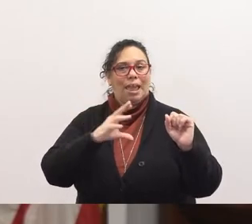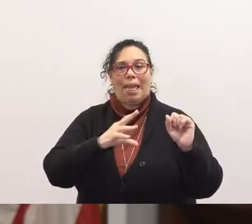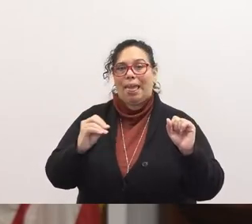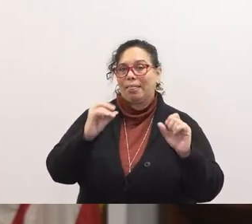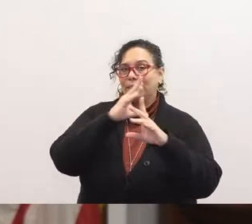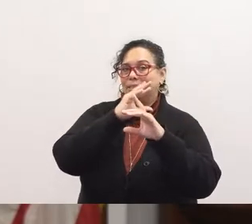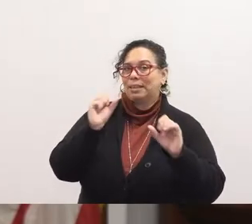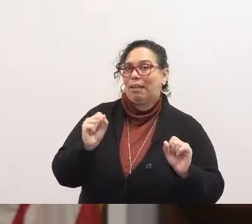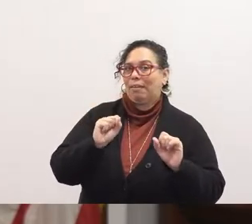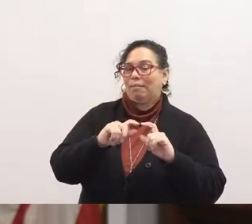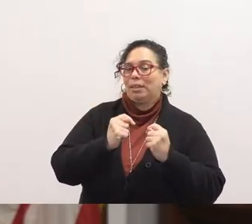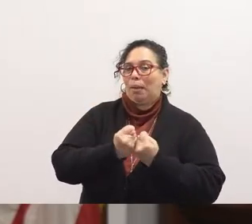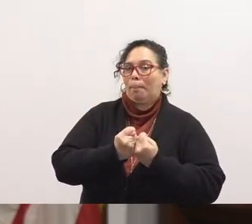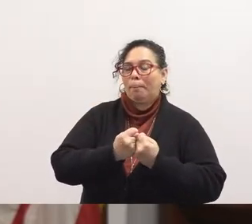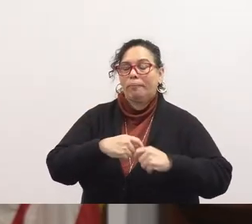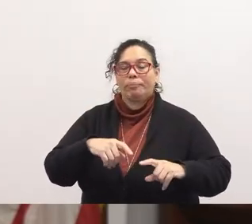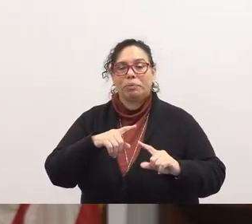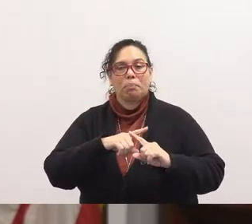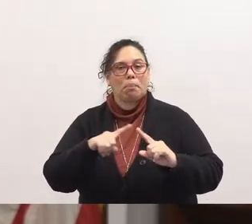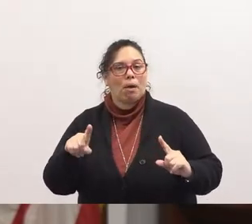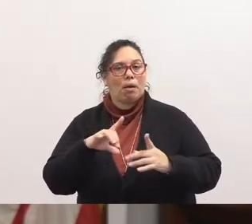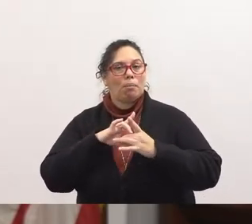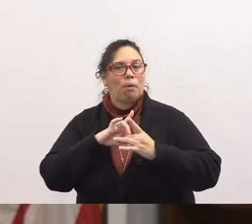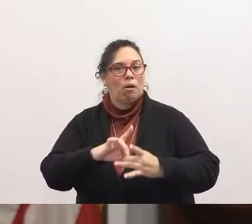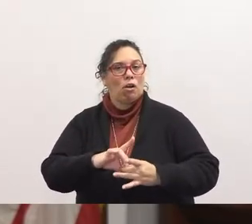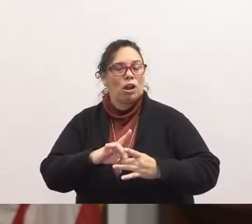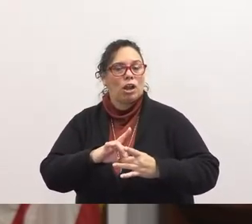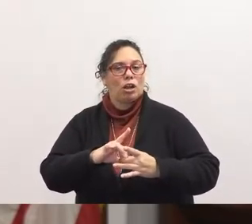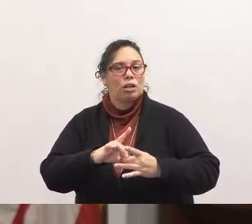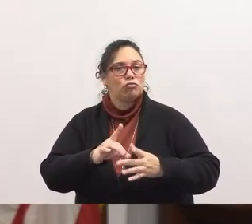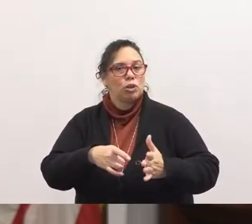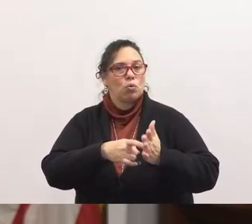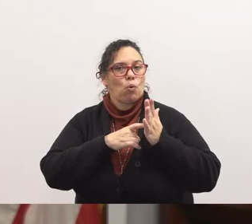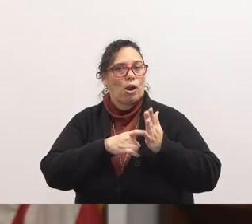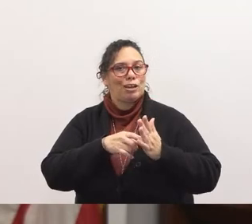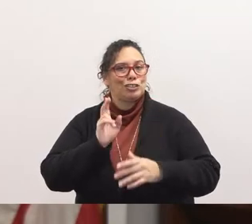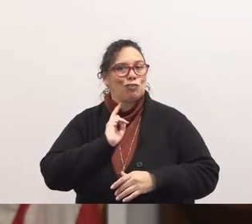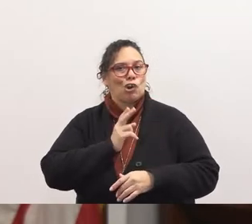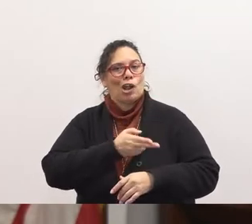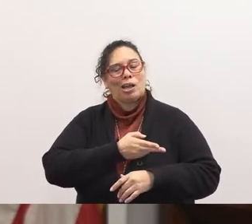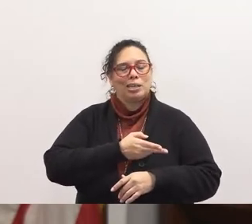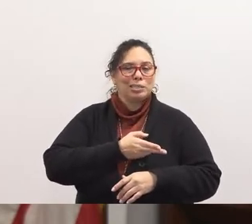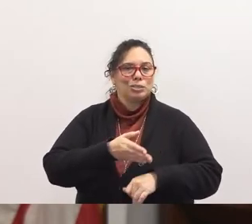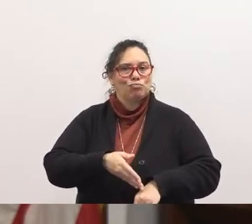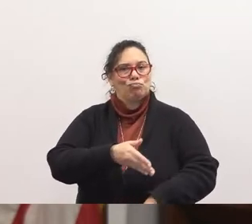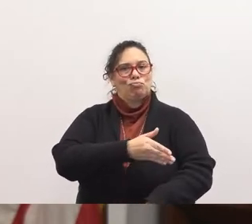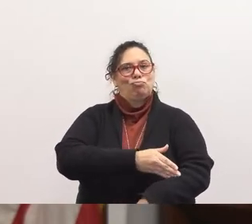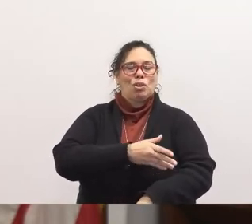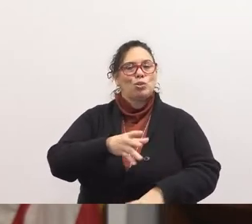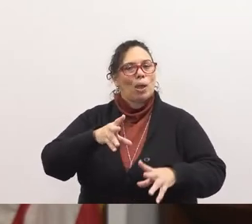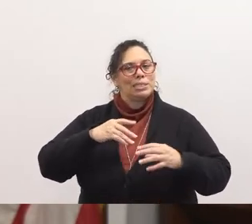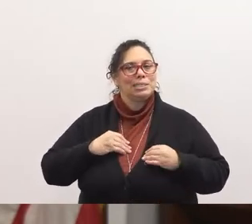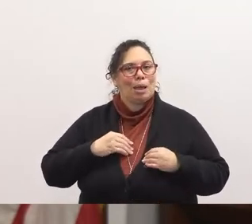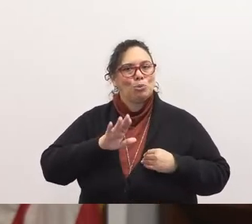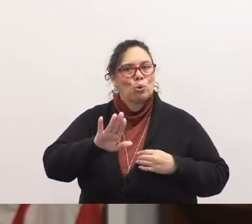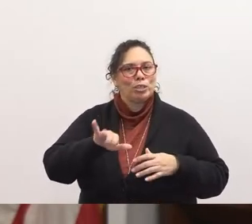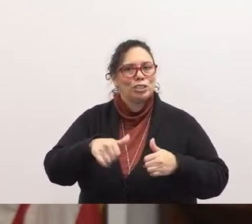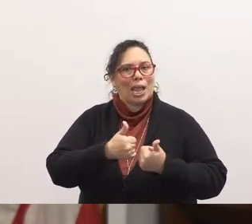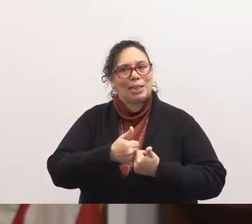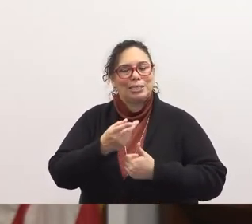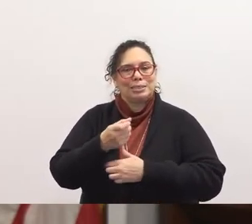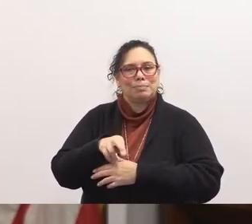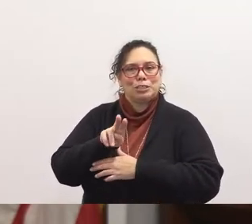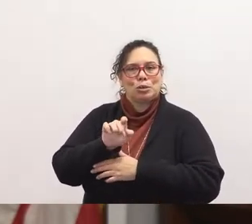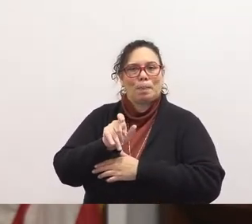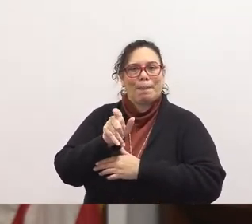I think part of that requires for us to step up our game, Mr. Miller, so I accept the challenge. I'd love